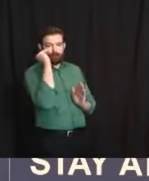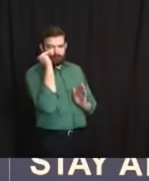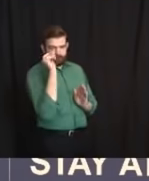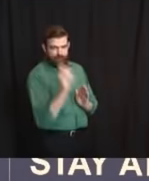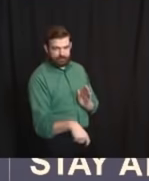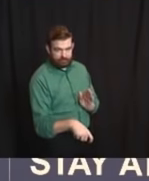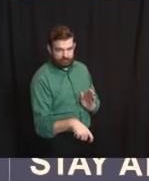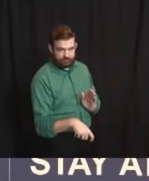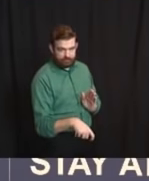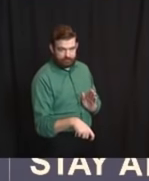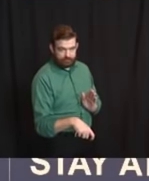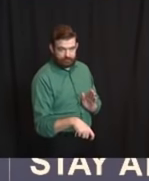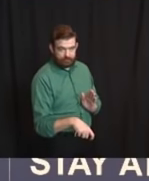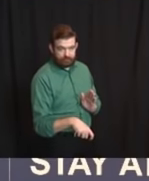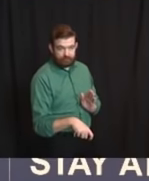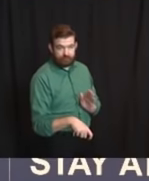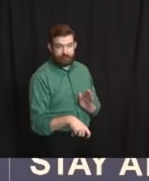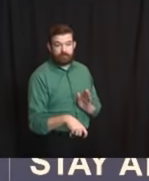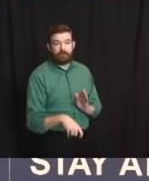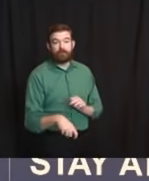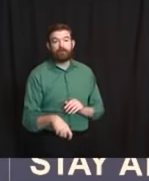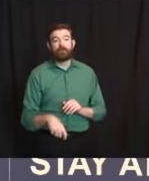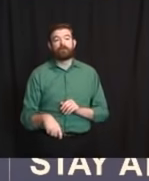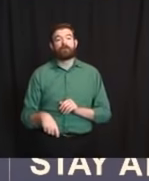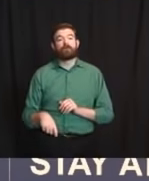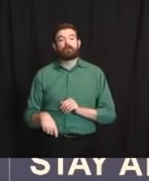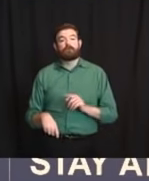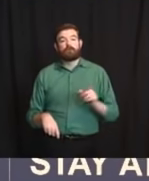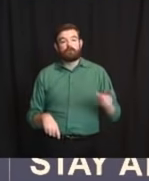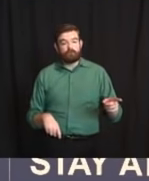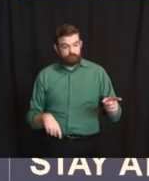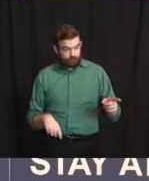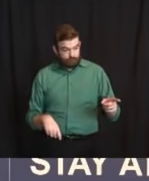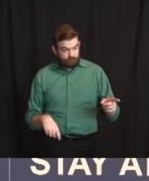elective procedure that is not emergent or urgent.